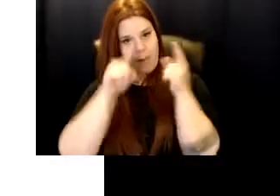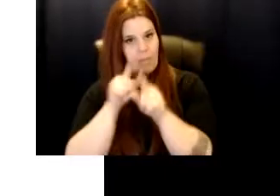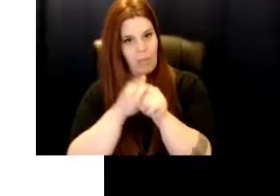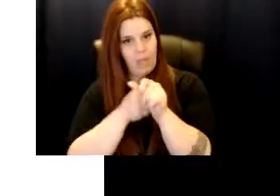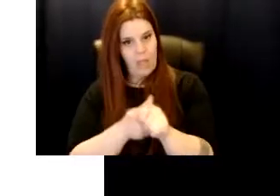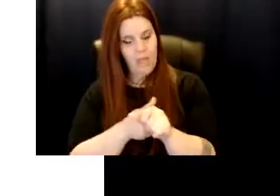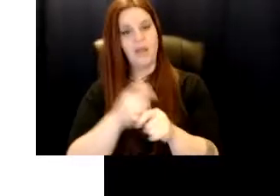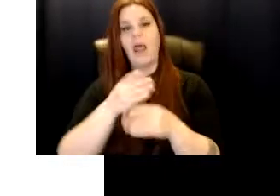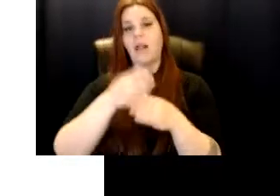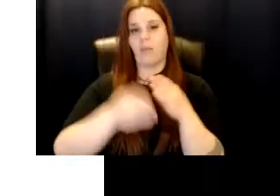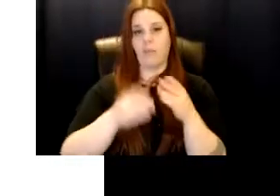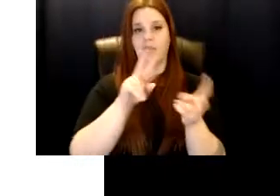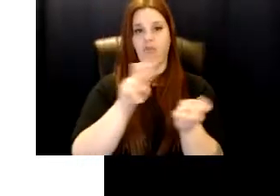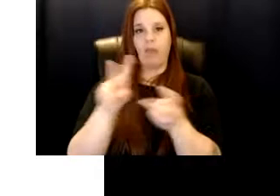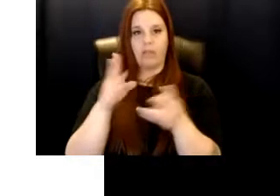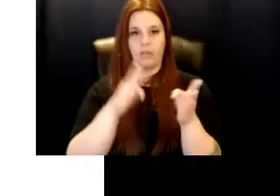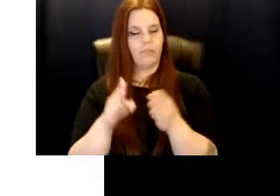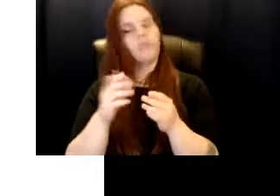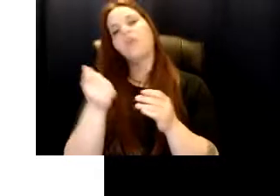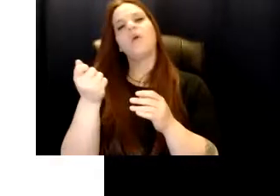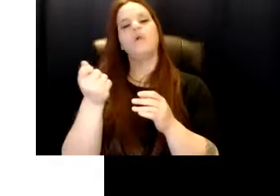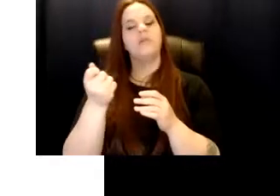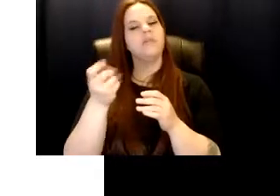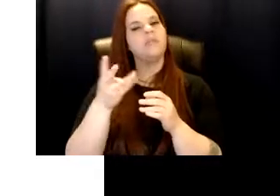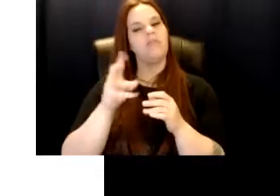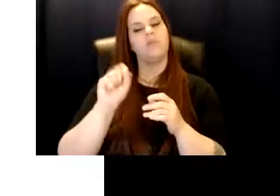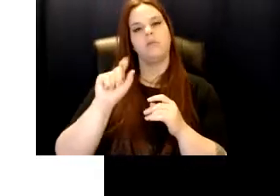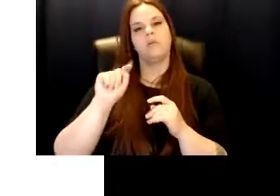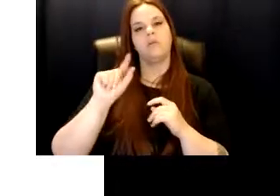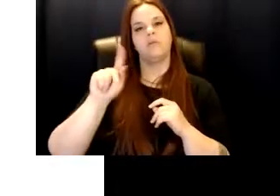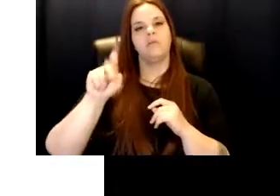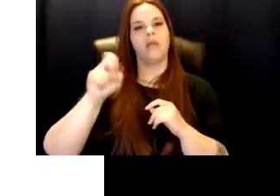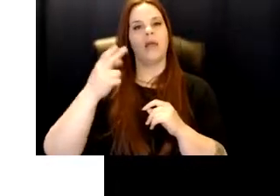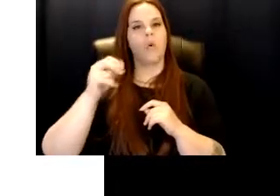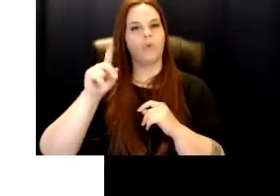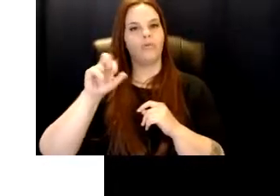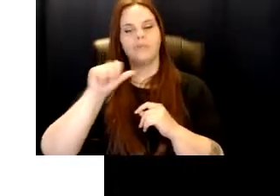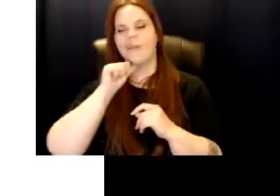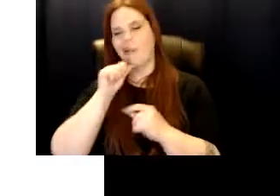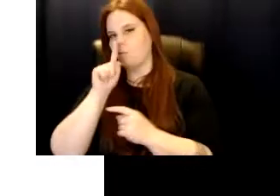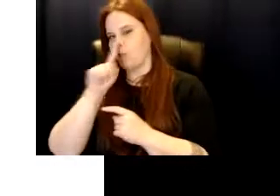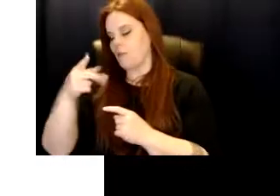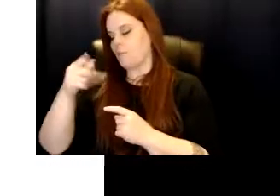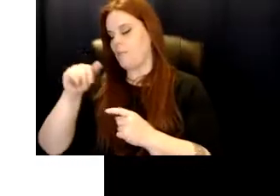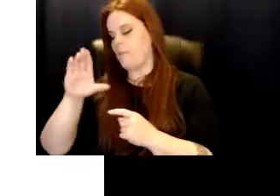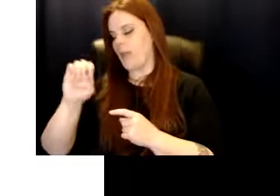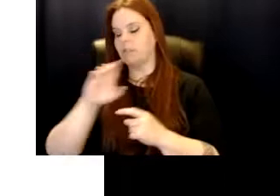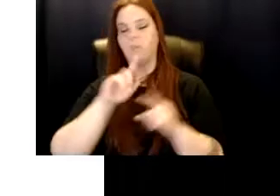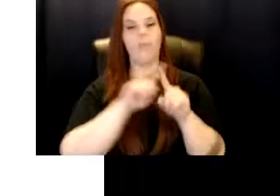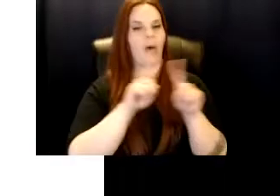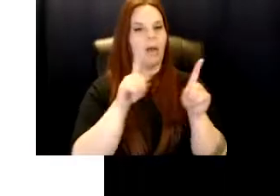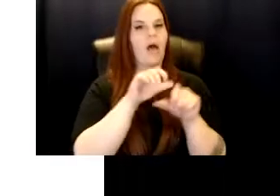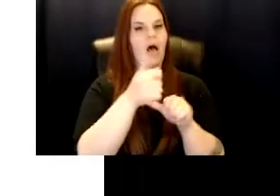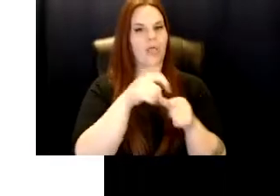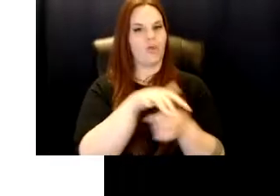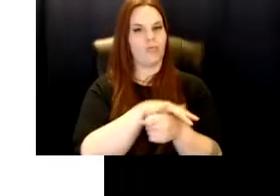the transition plans. And there were several stakeholders, not really PACE, but some of our regional planning agencies that we think